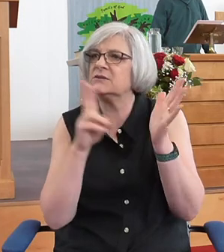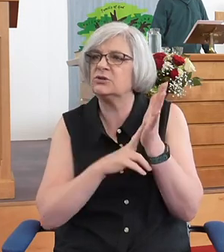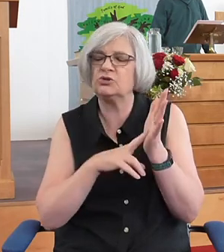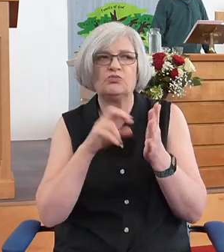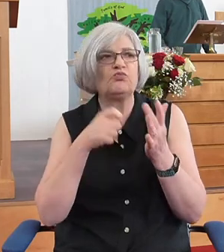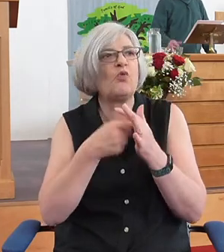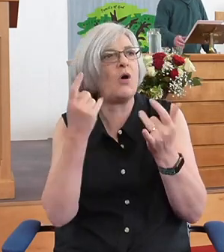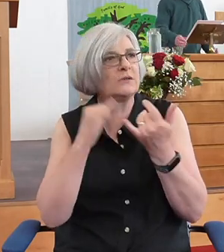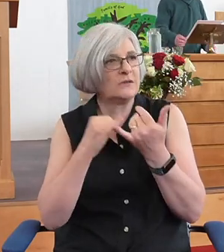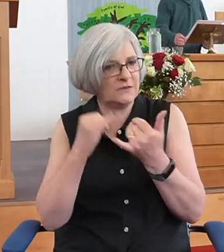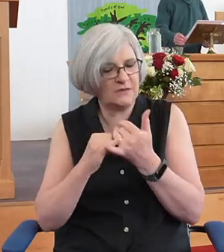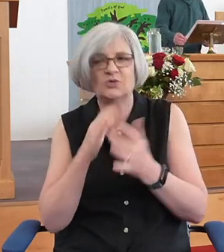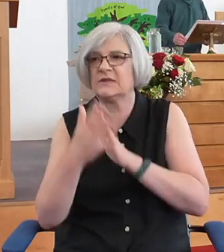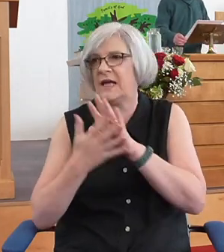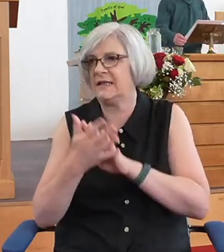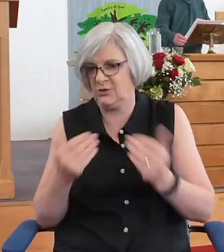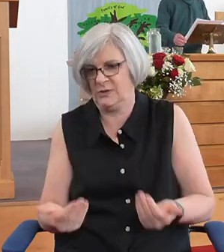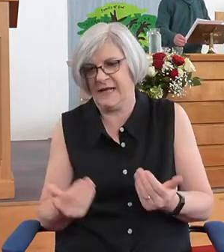Welcome to worship.